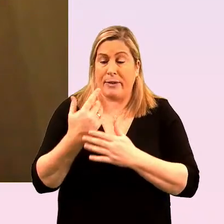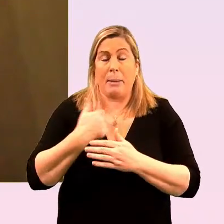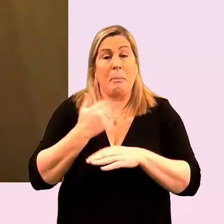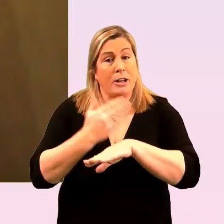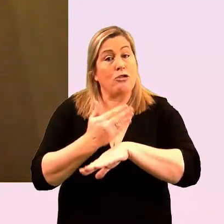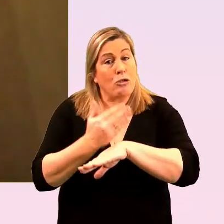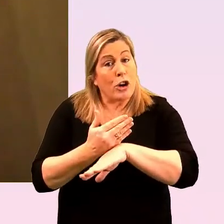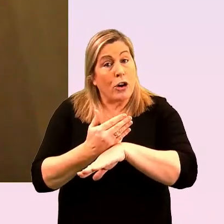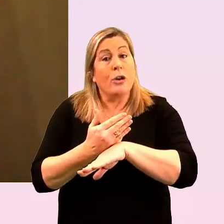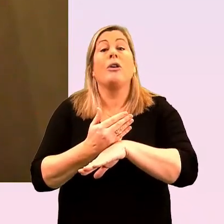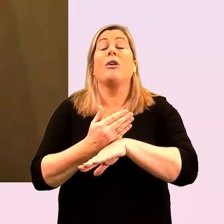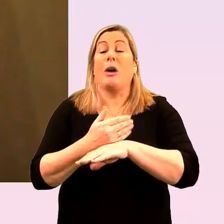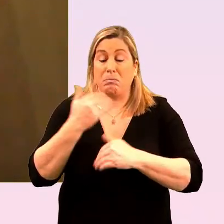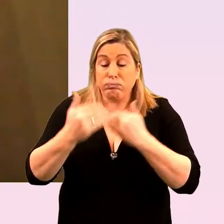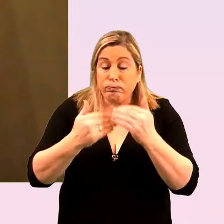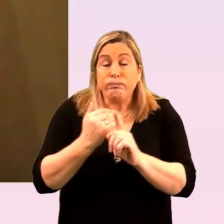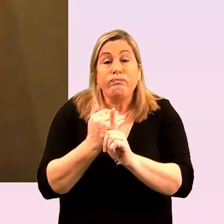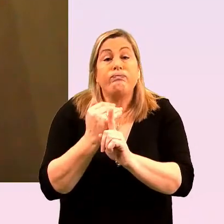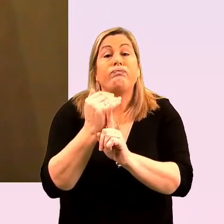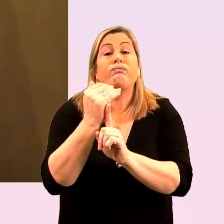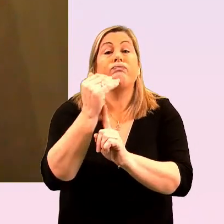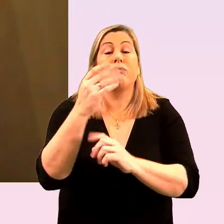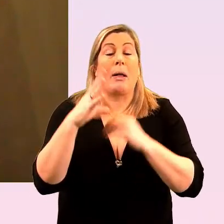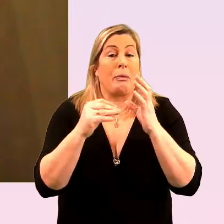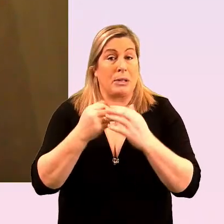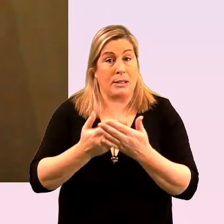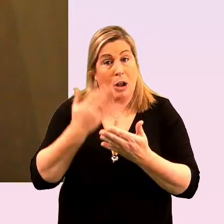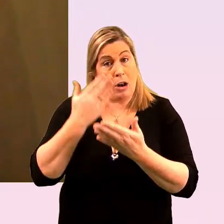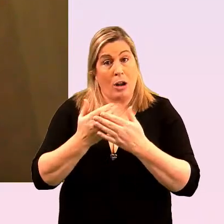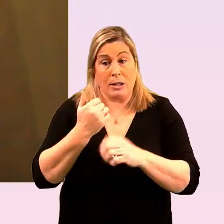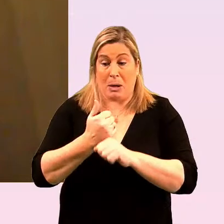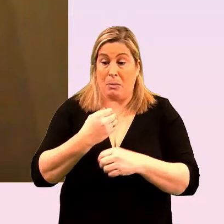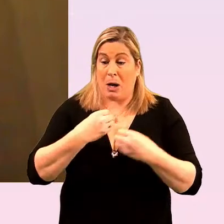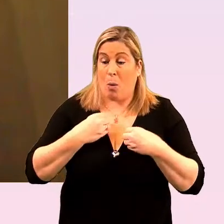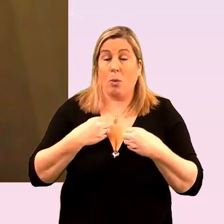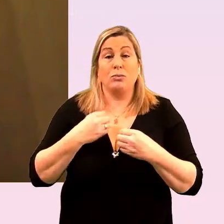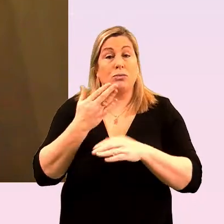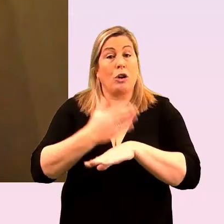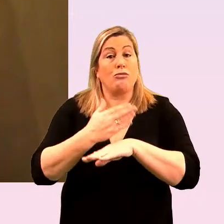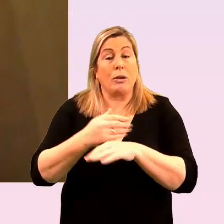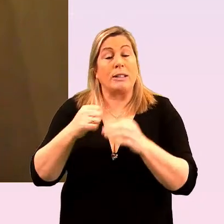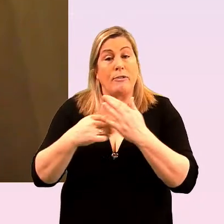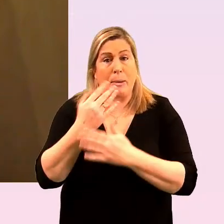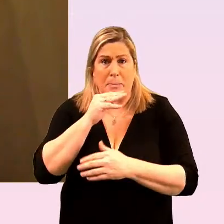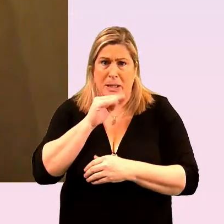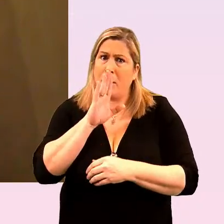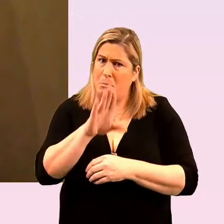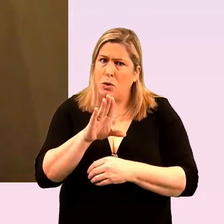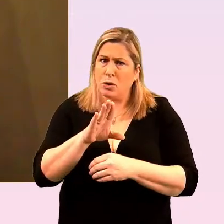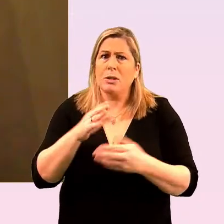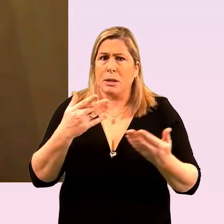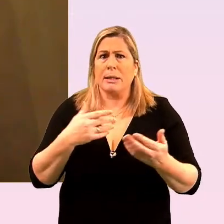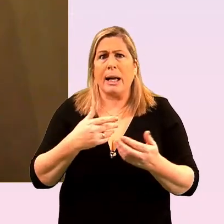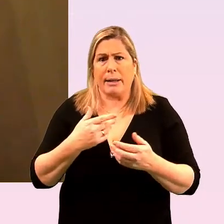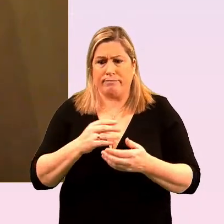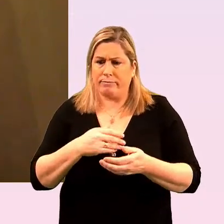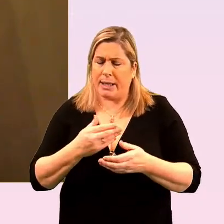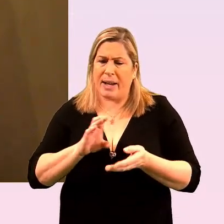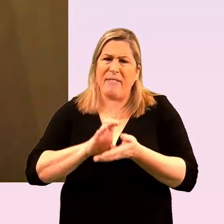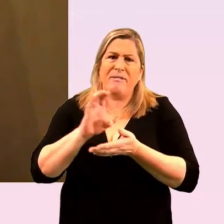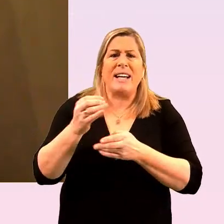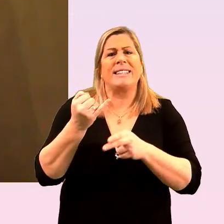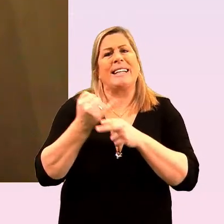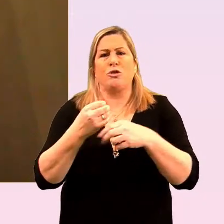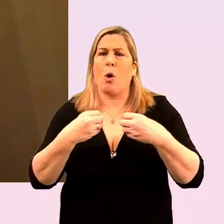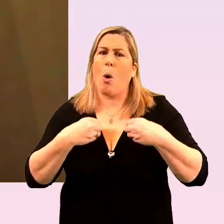career. And I suppose the things that I've learned in terms of my own career development is that you have to invest in your own learning. You have to not